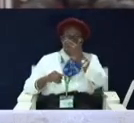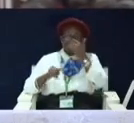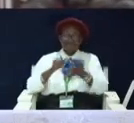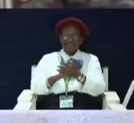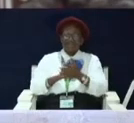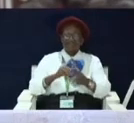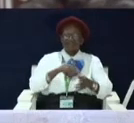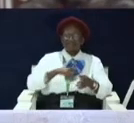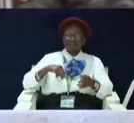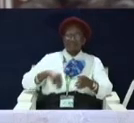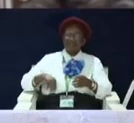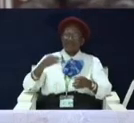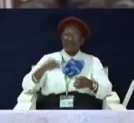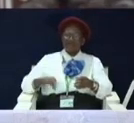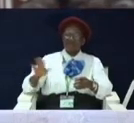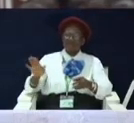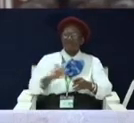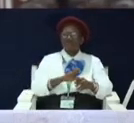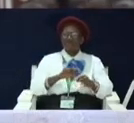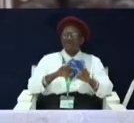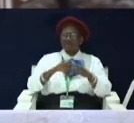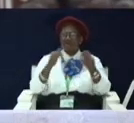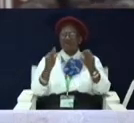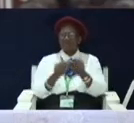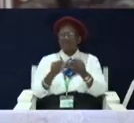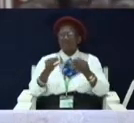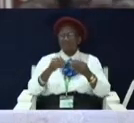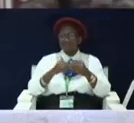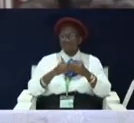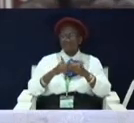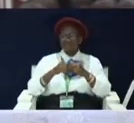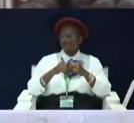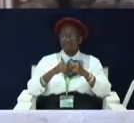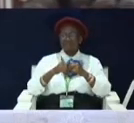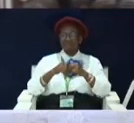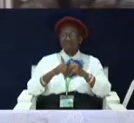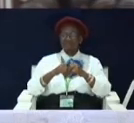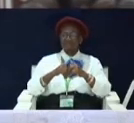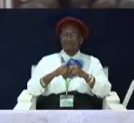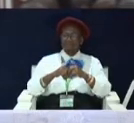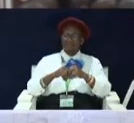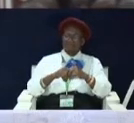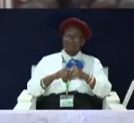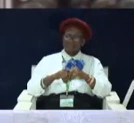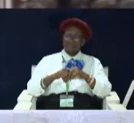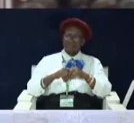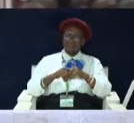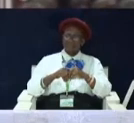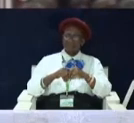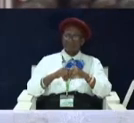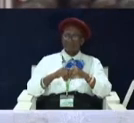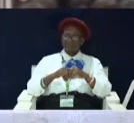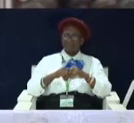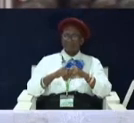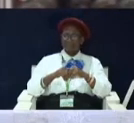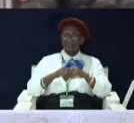Àwọn tí wọ́n ti lójú ìjà kọ́ tí wọ́n fẹ́ ní lọ síwájú ara mọ̀lẹ́bí ẹ ló wọ́n o.